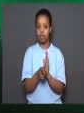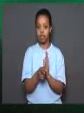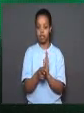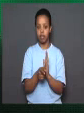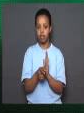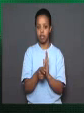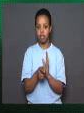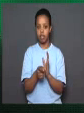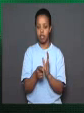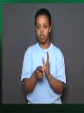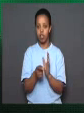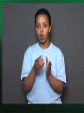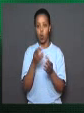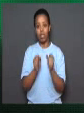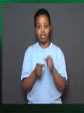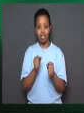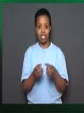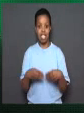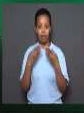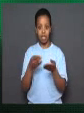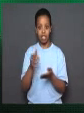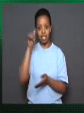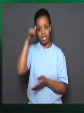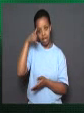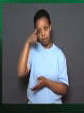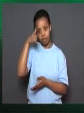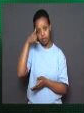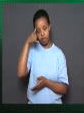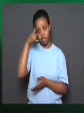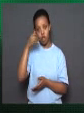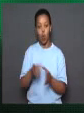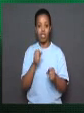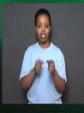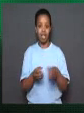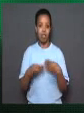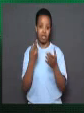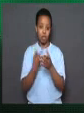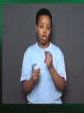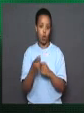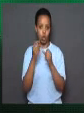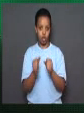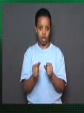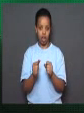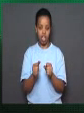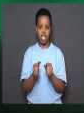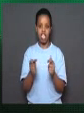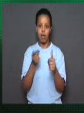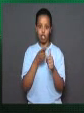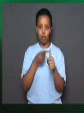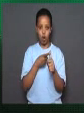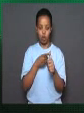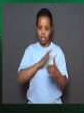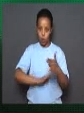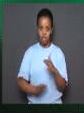dairy cattle only begin to produce milk after they have had their first